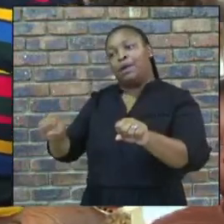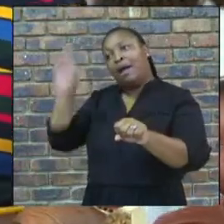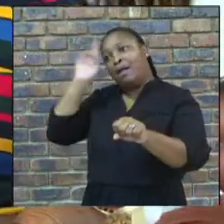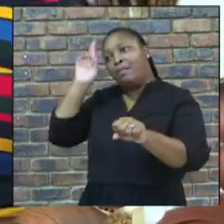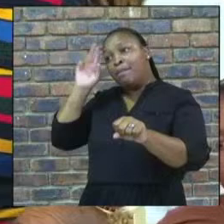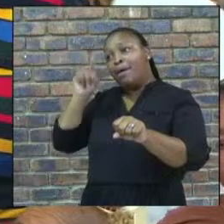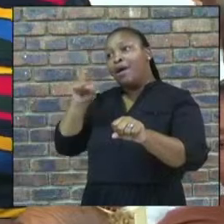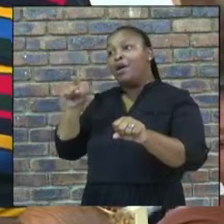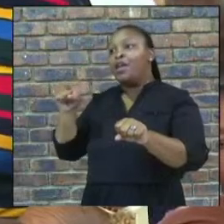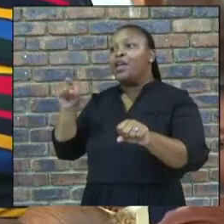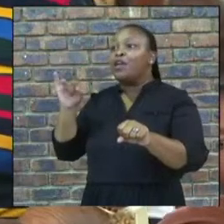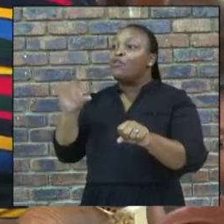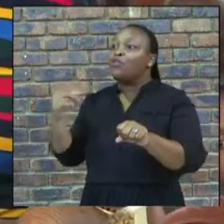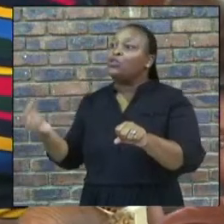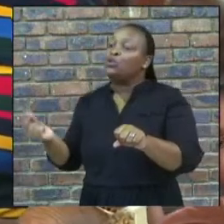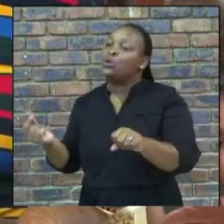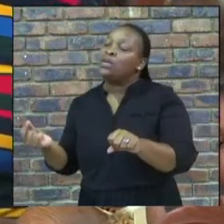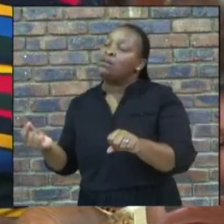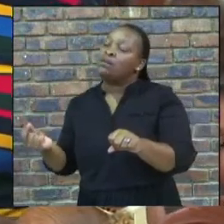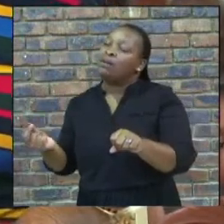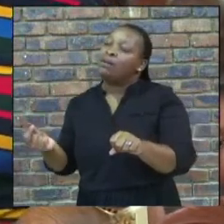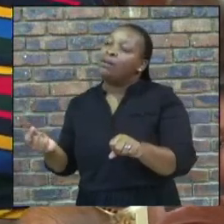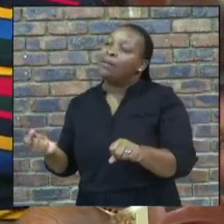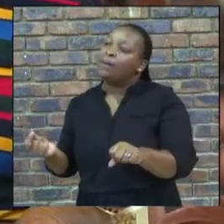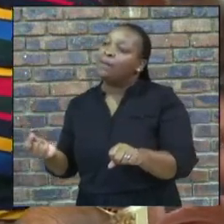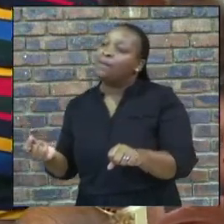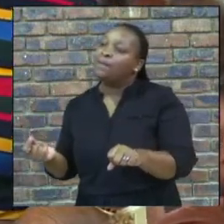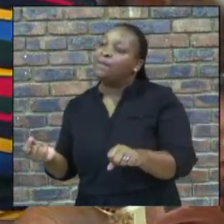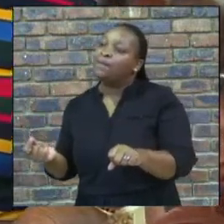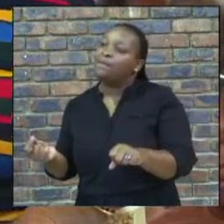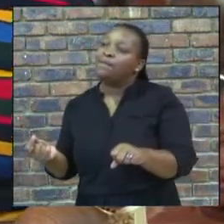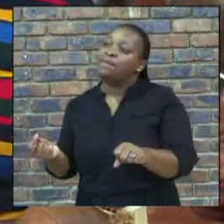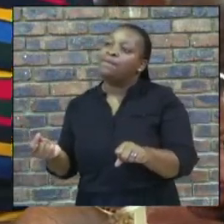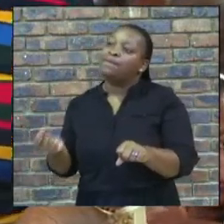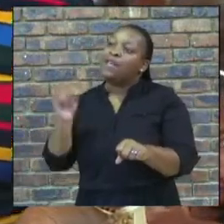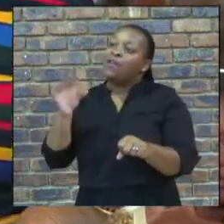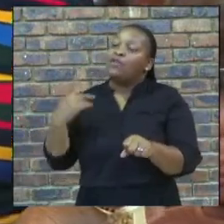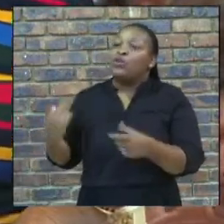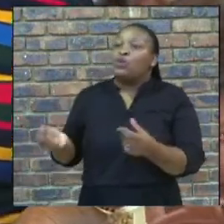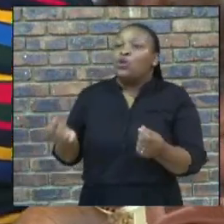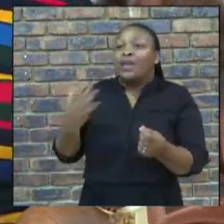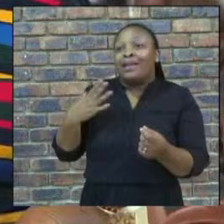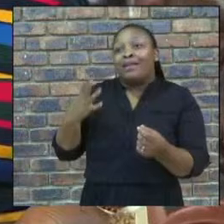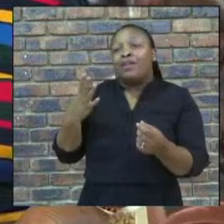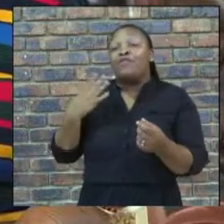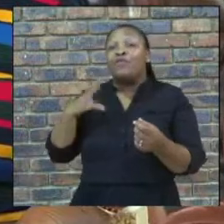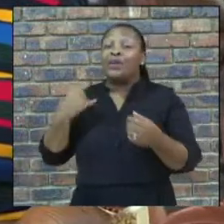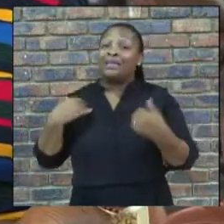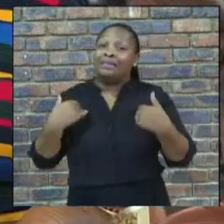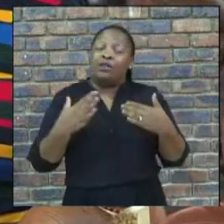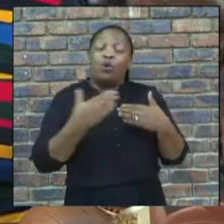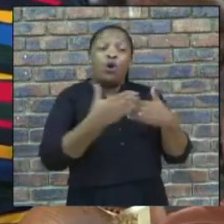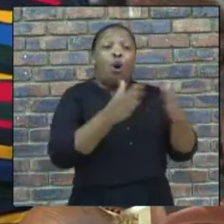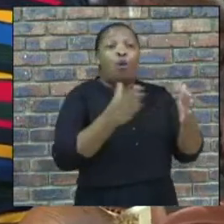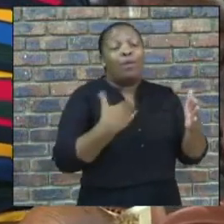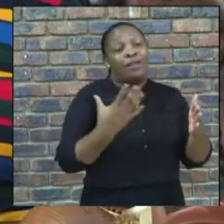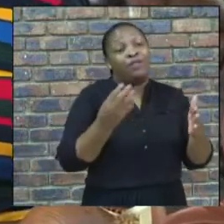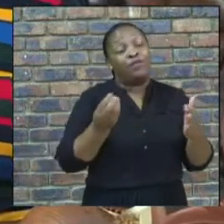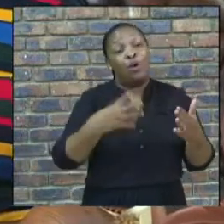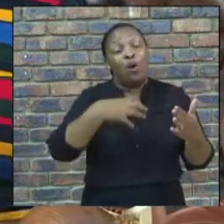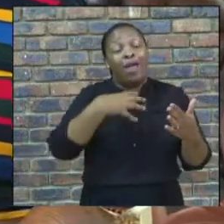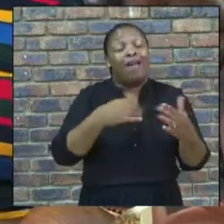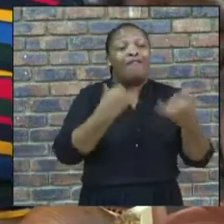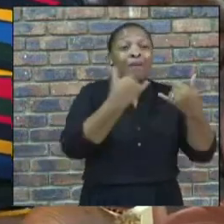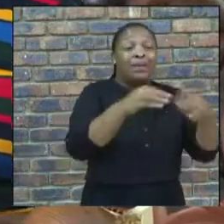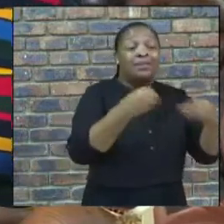do jobs and companies, we do them for the benefit of our kids because our energy is limited, but it's